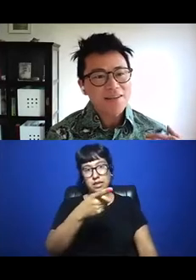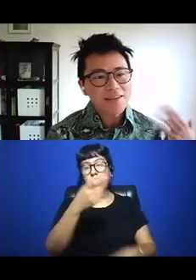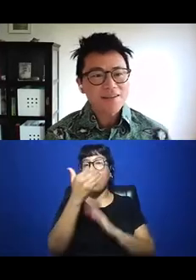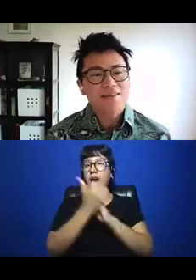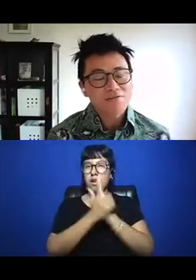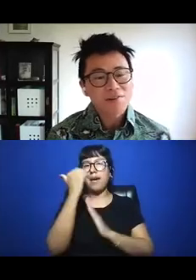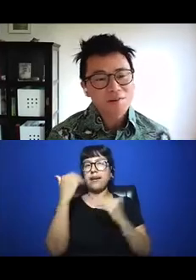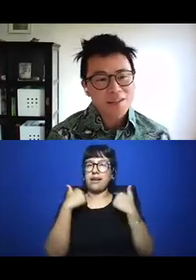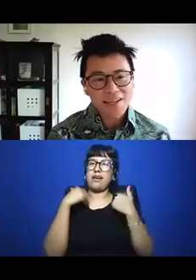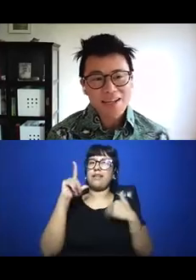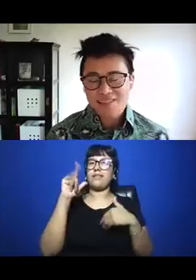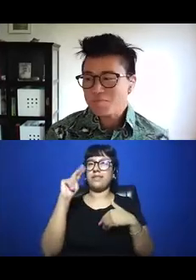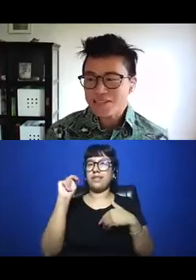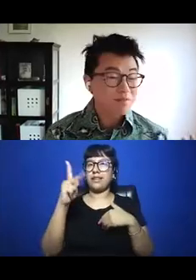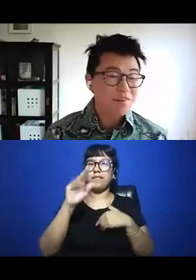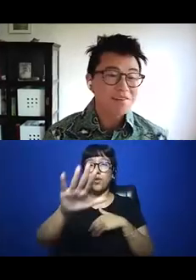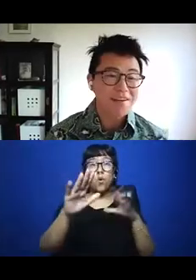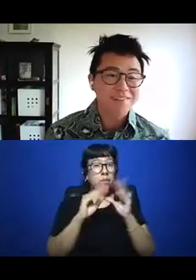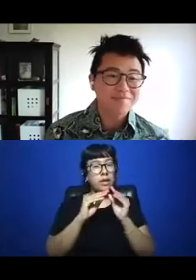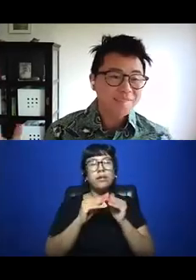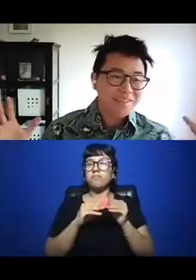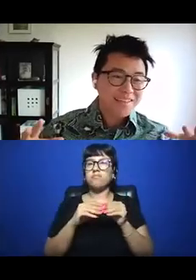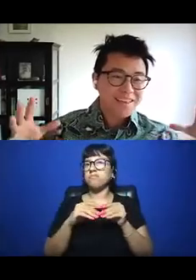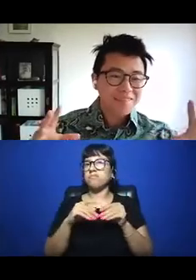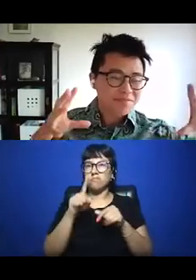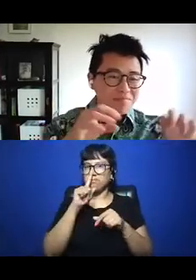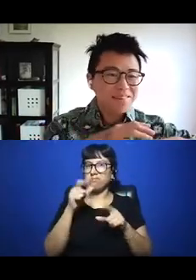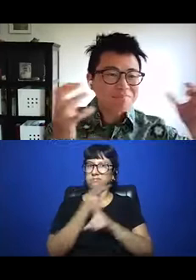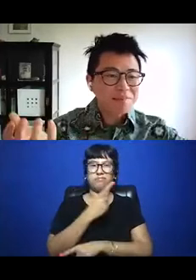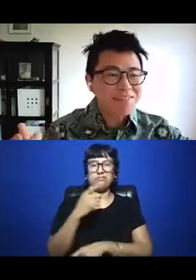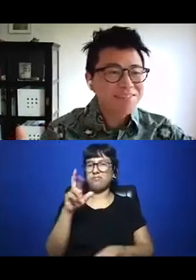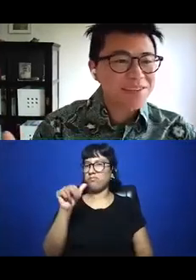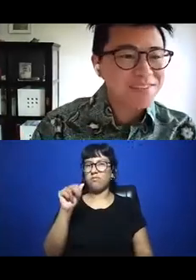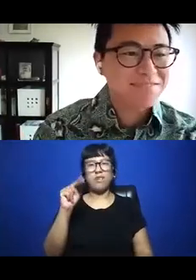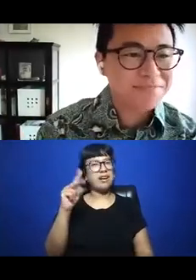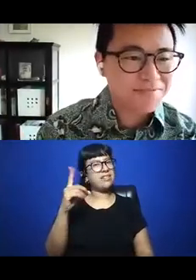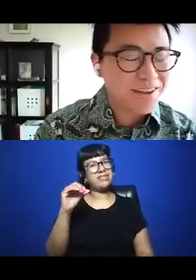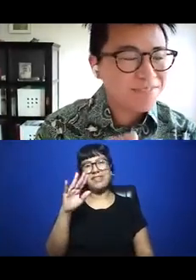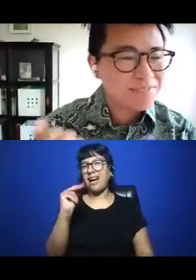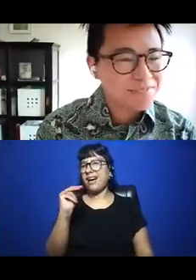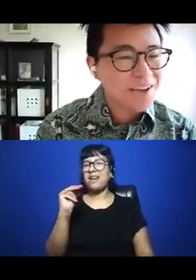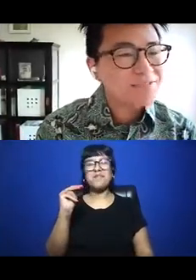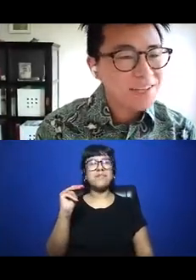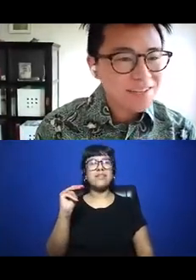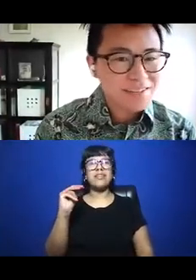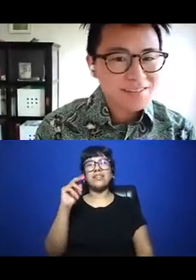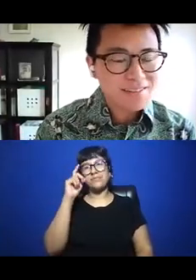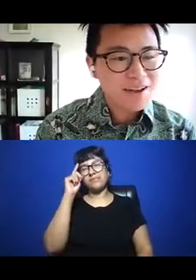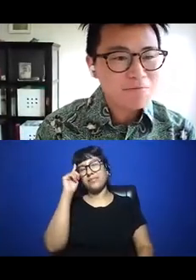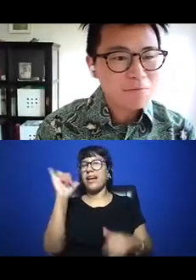generate a link for your meeting, and it's meant to be very random. They build these strings of